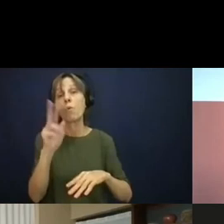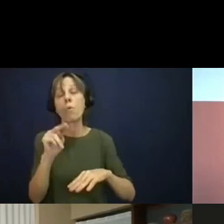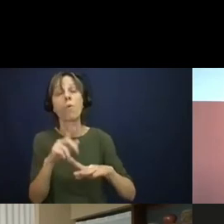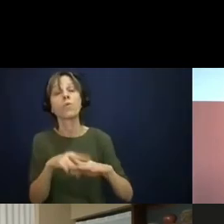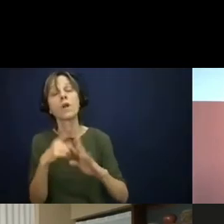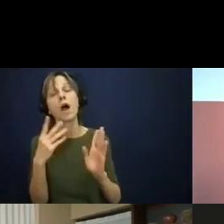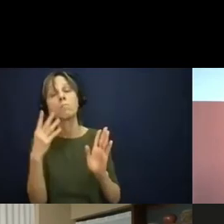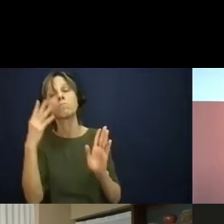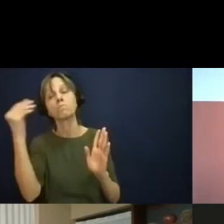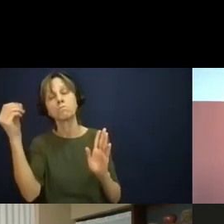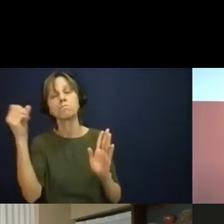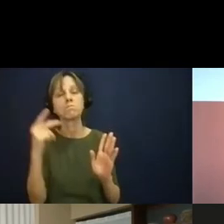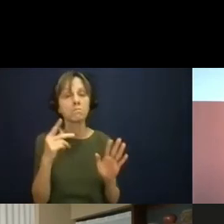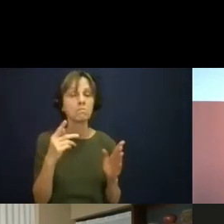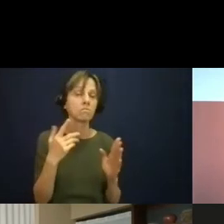you please,